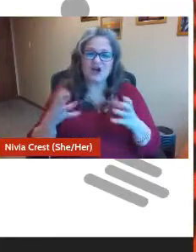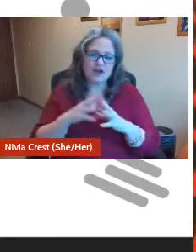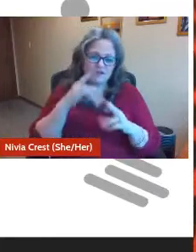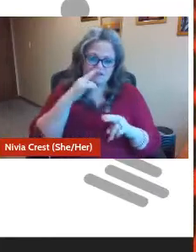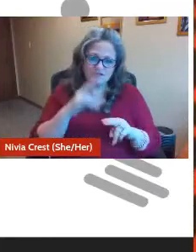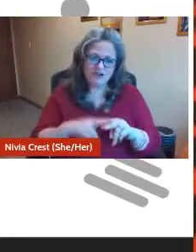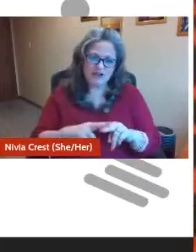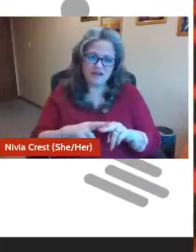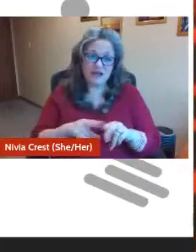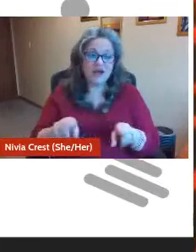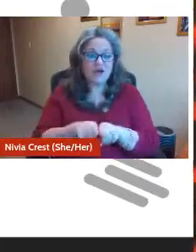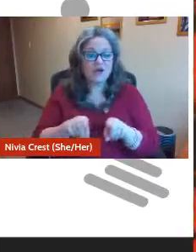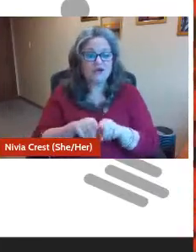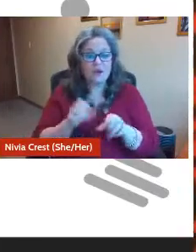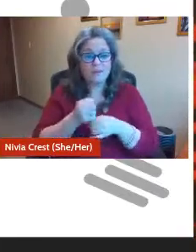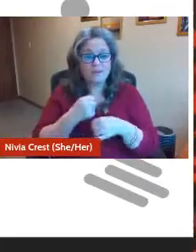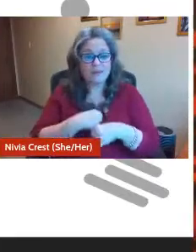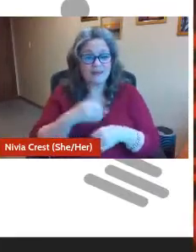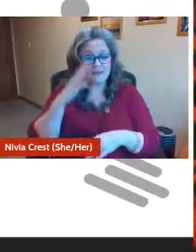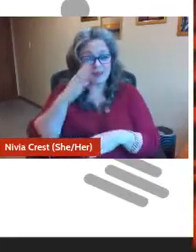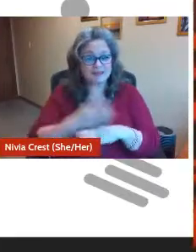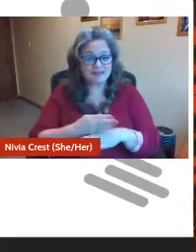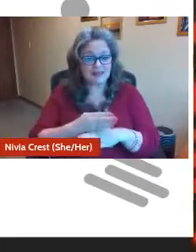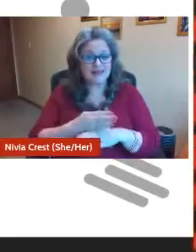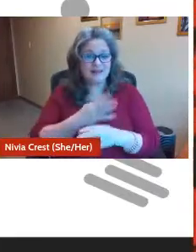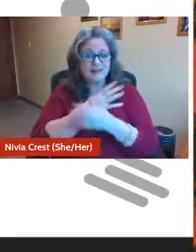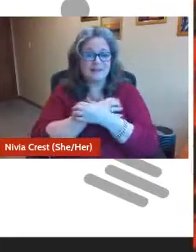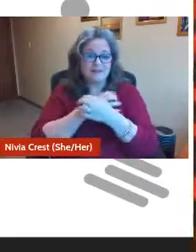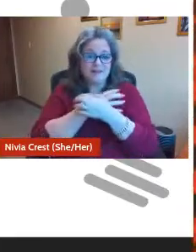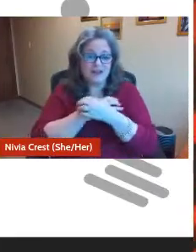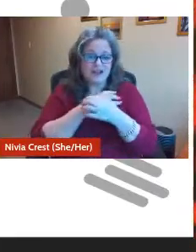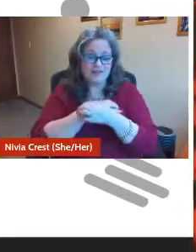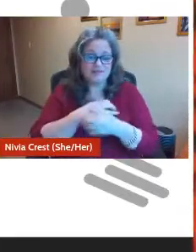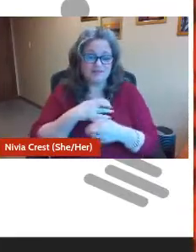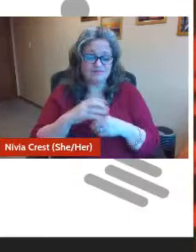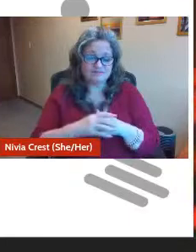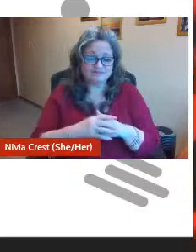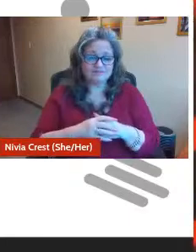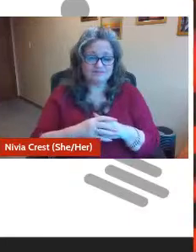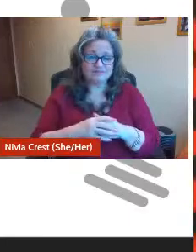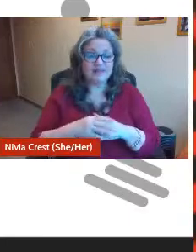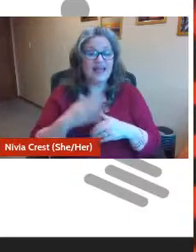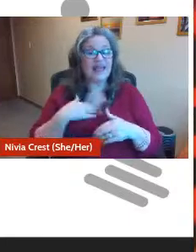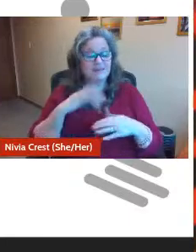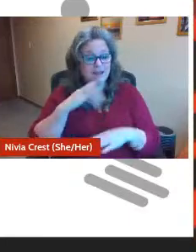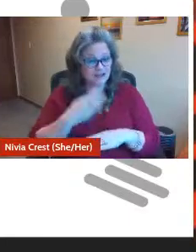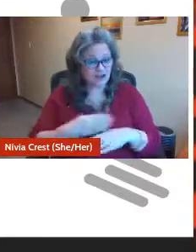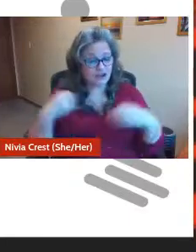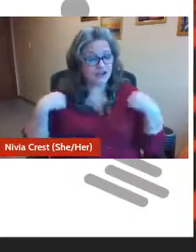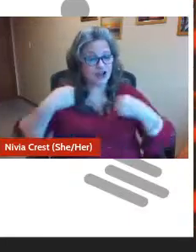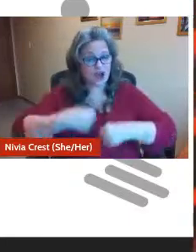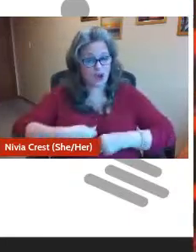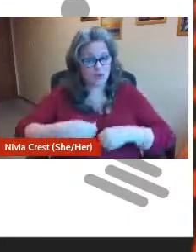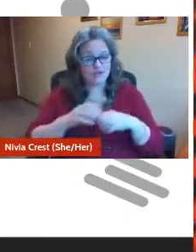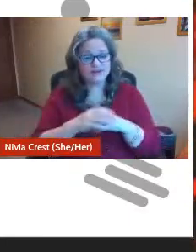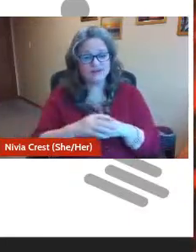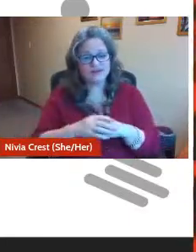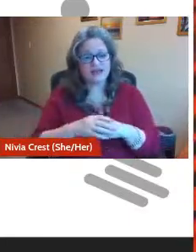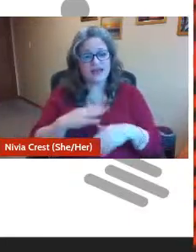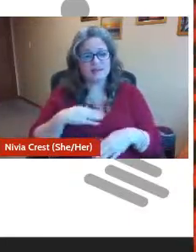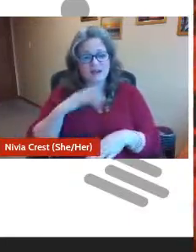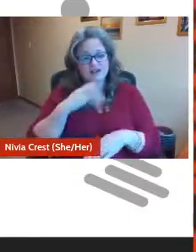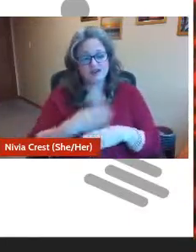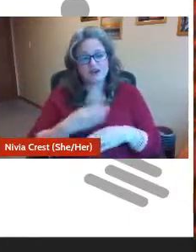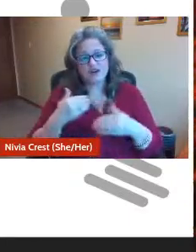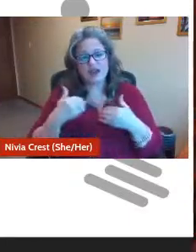even made my son a teddy bear. Oh, how cool. Yeah, my daughter a coat. Yeah, and my daughter a coat. Yeah, and my daughter